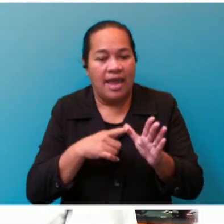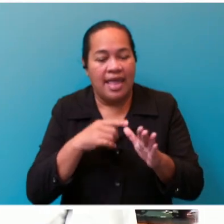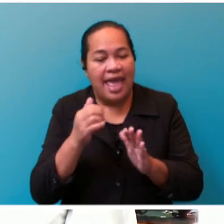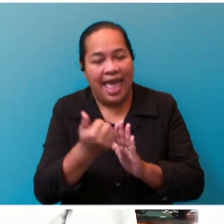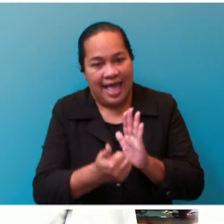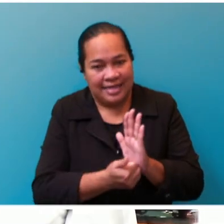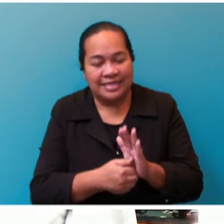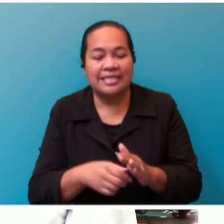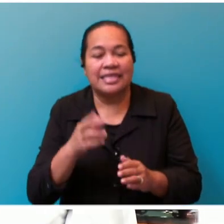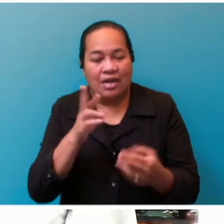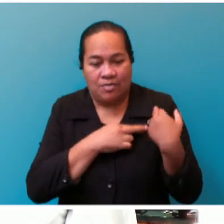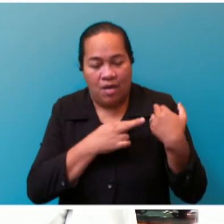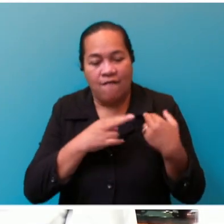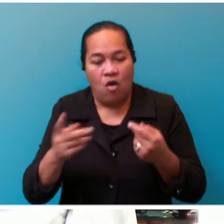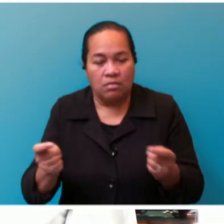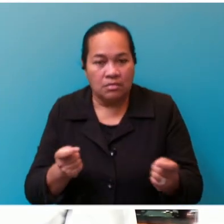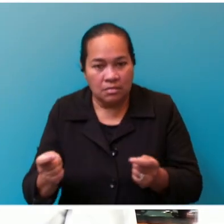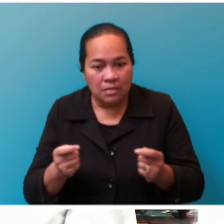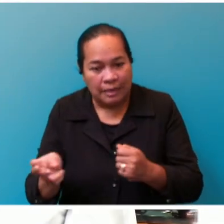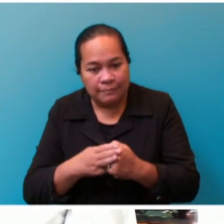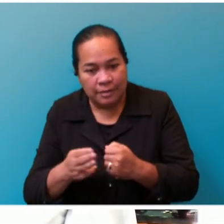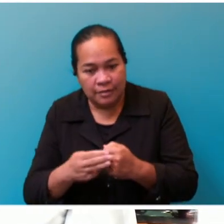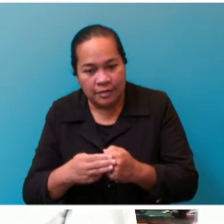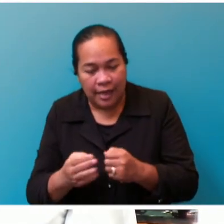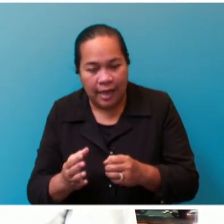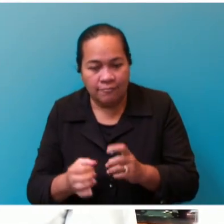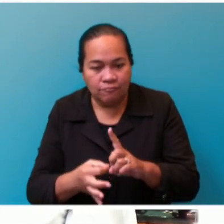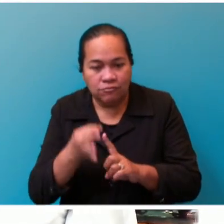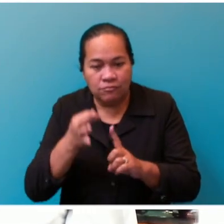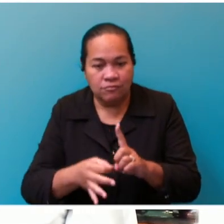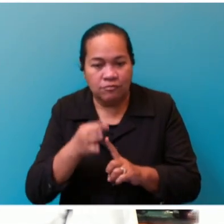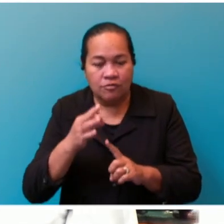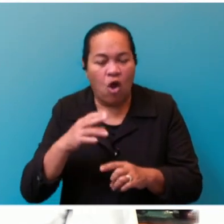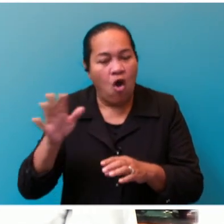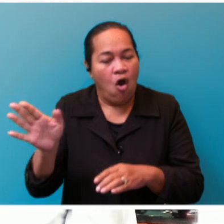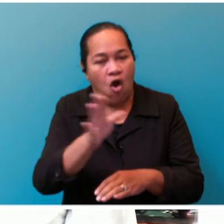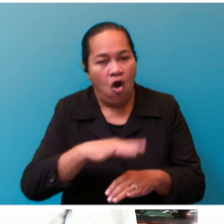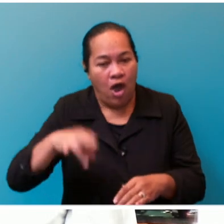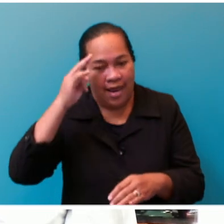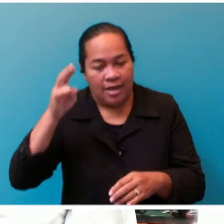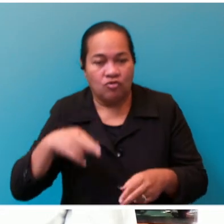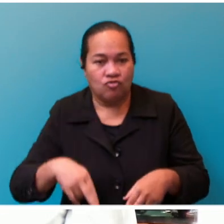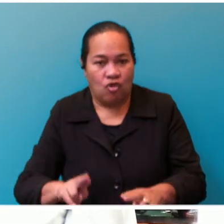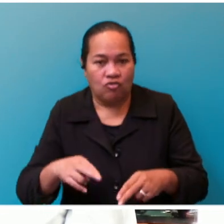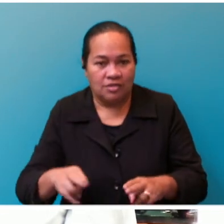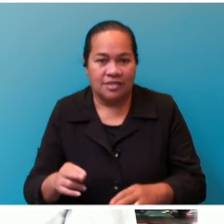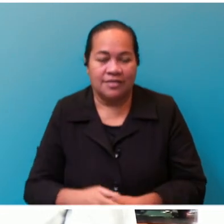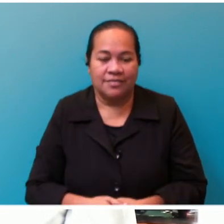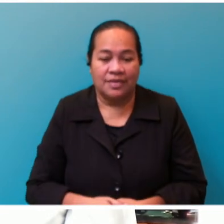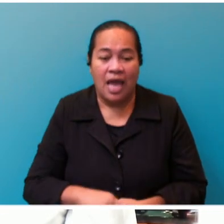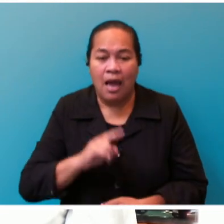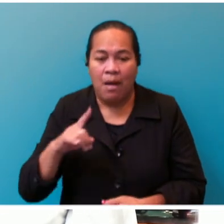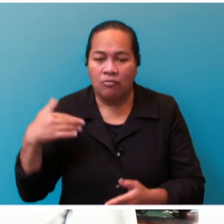primarily responsible for the management, maintenance, and upgrading of all national roads and associated infrastructure. However, over the